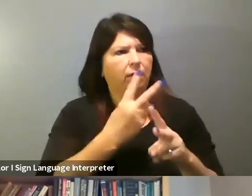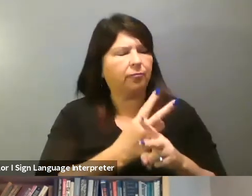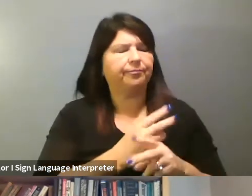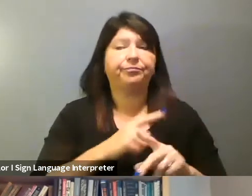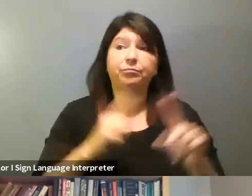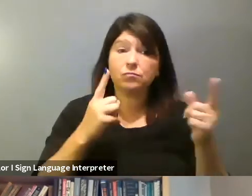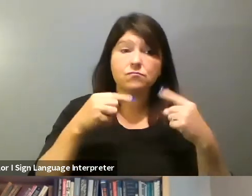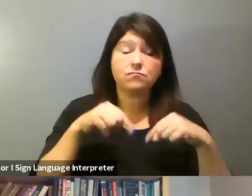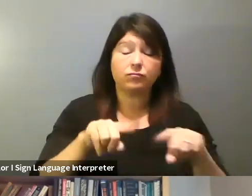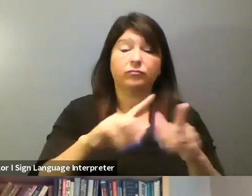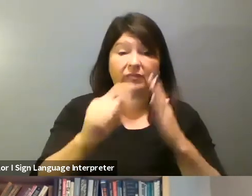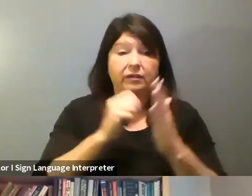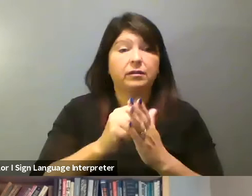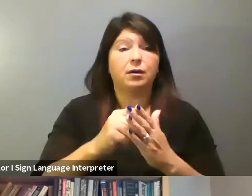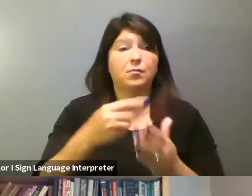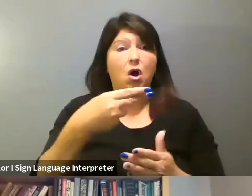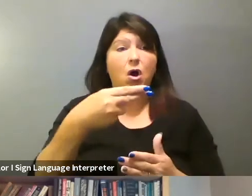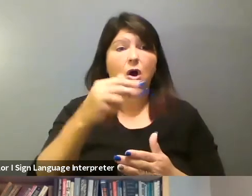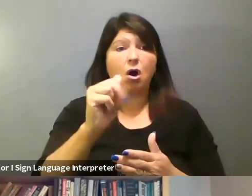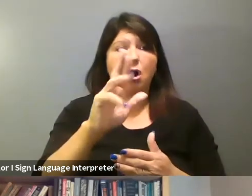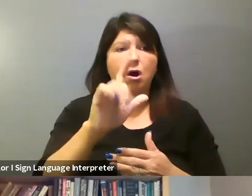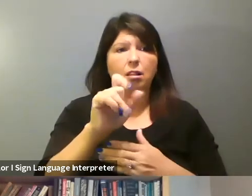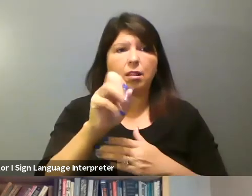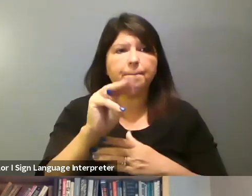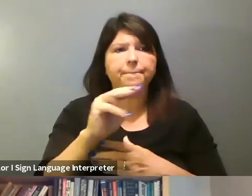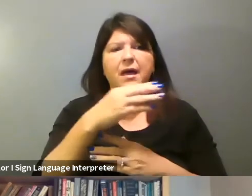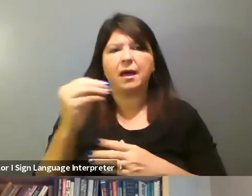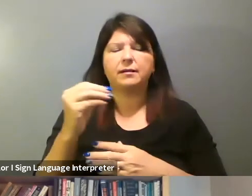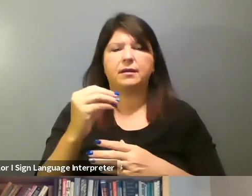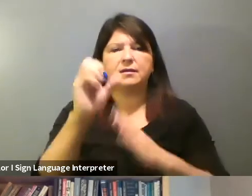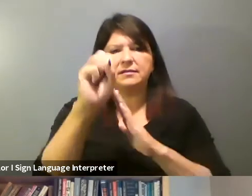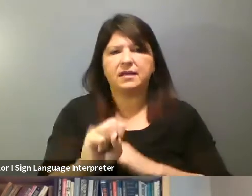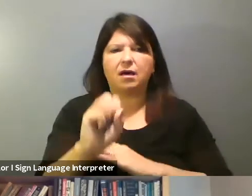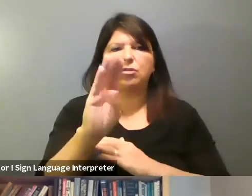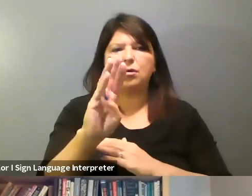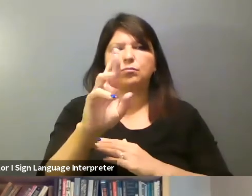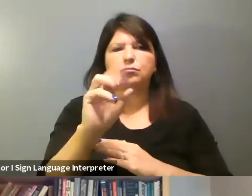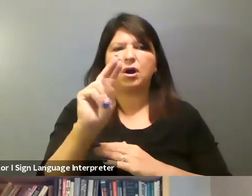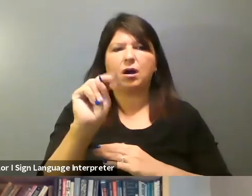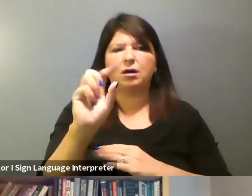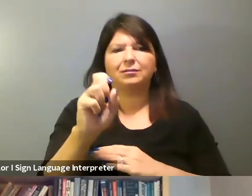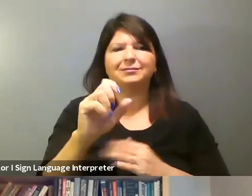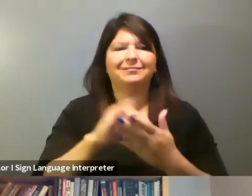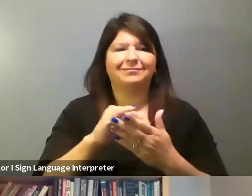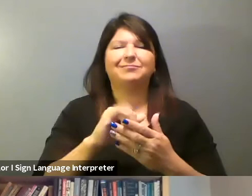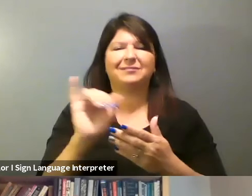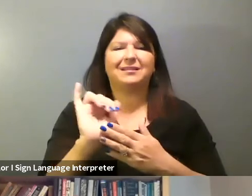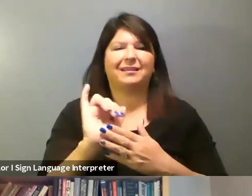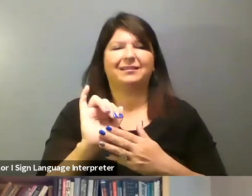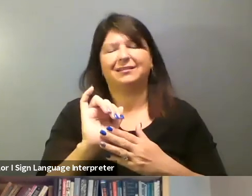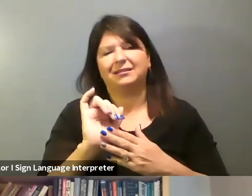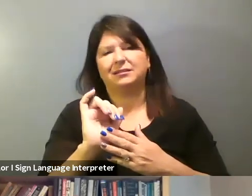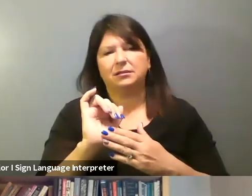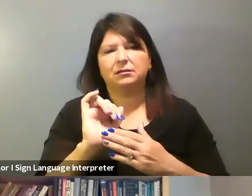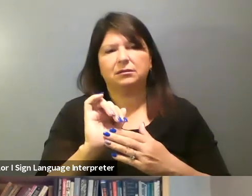Bronx, healthcare issue was like at the top of the list of what needed to be done, as well as